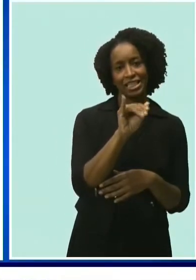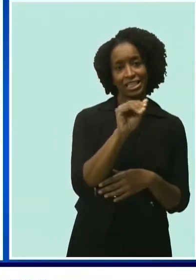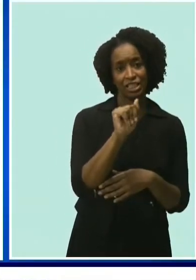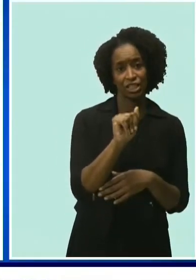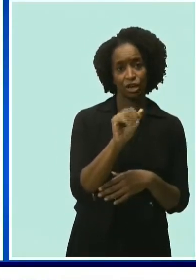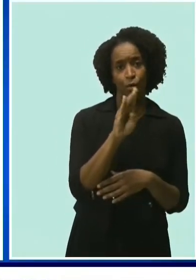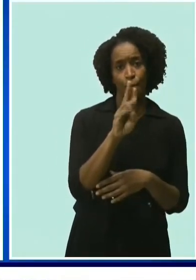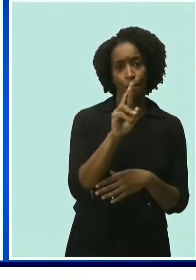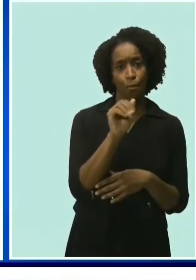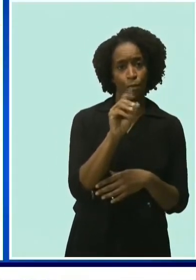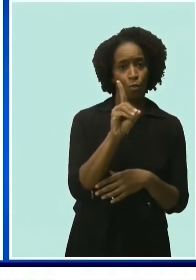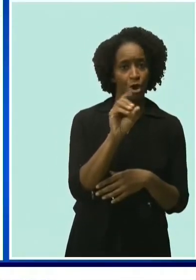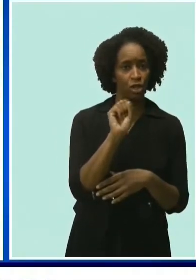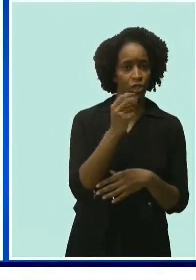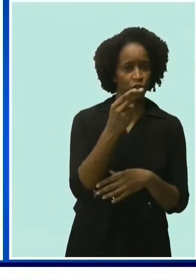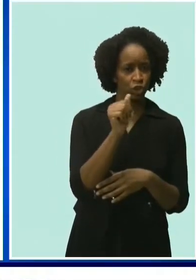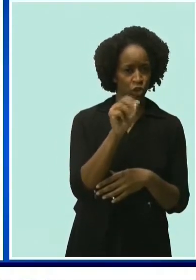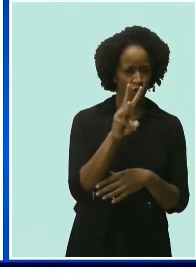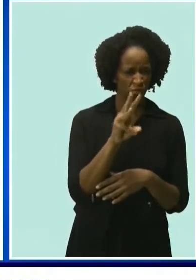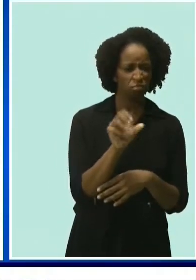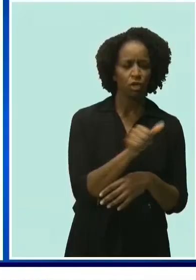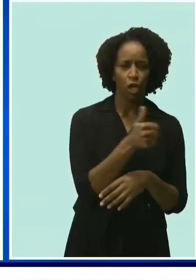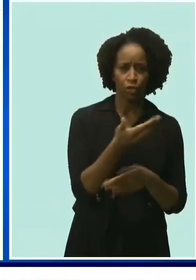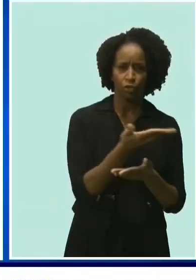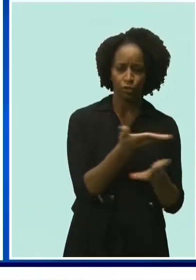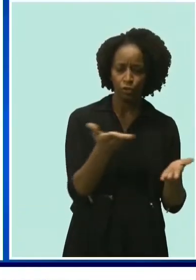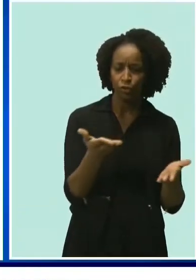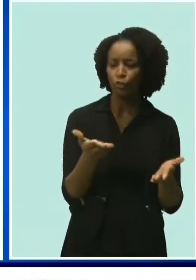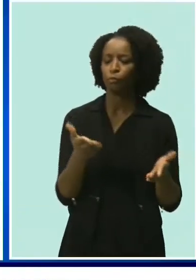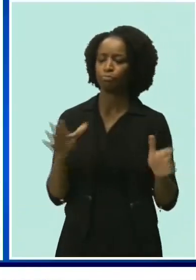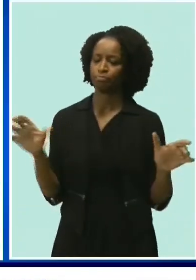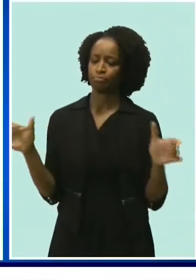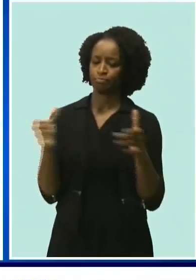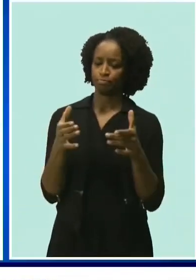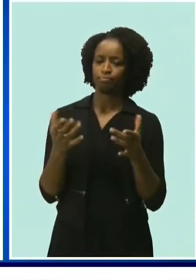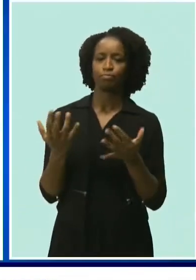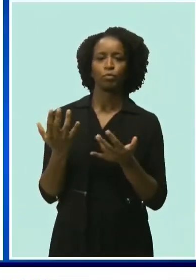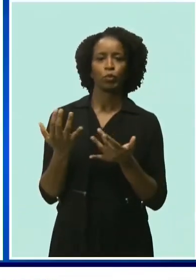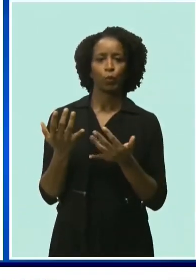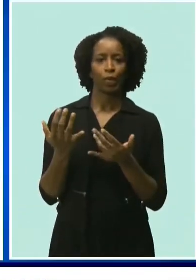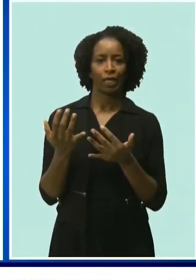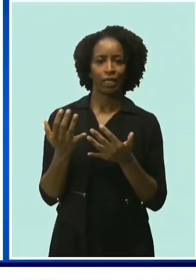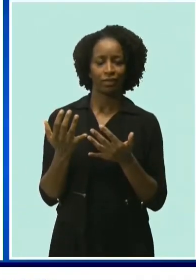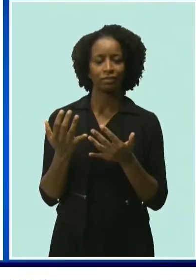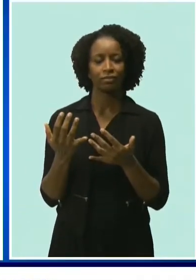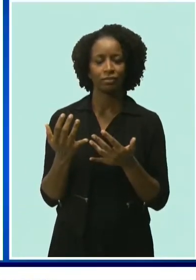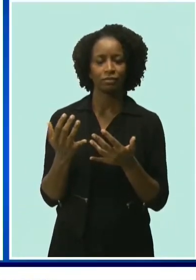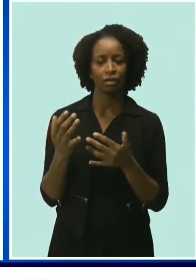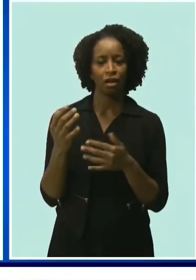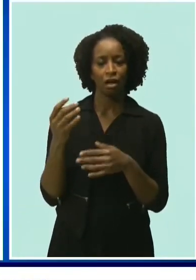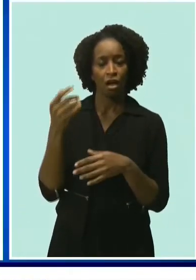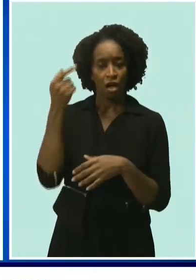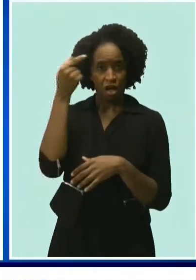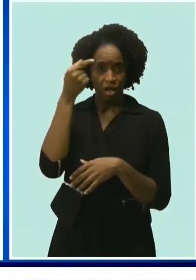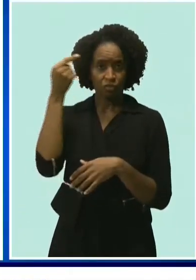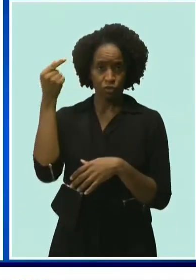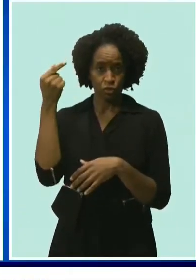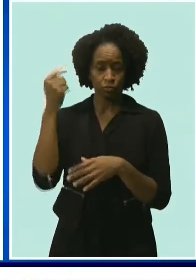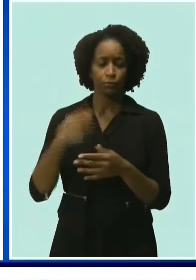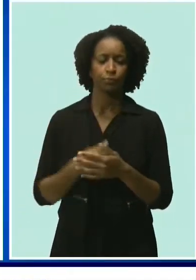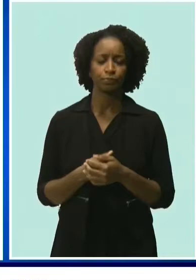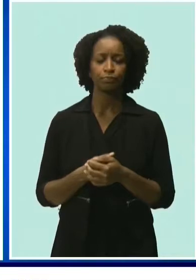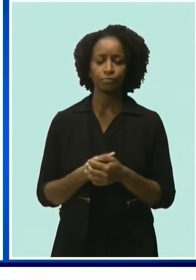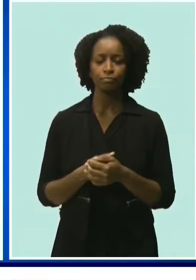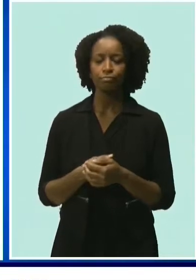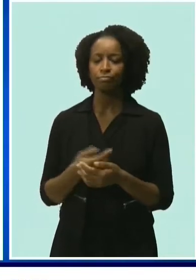General Dame Sandra Mason. Just after 3, Her Excellency entered the room to begin the swearing in. Minister Cummins was